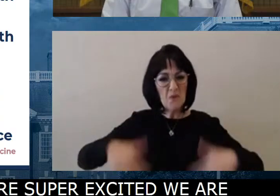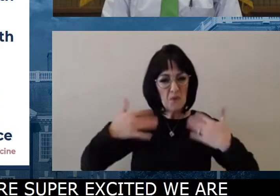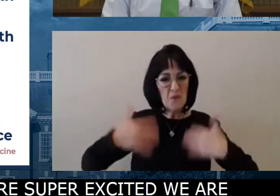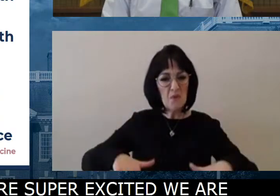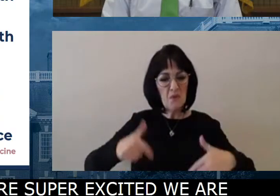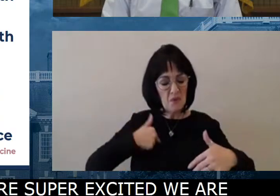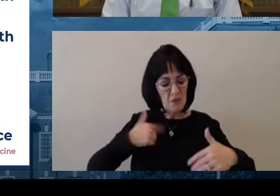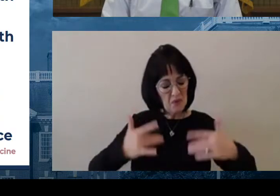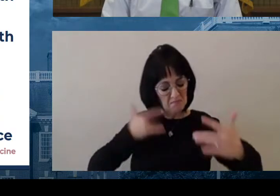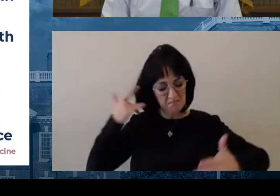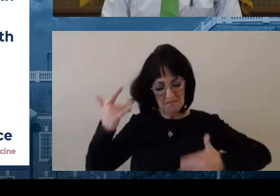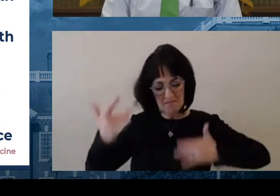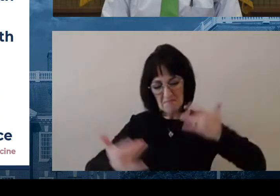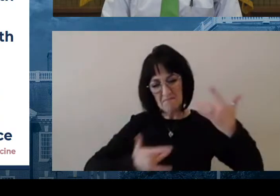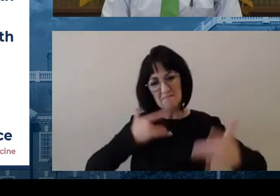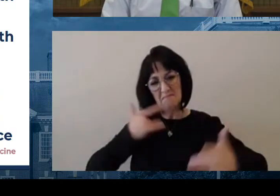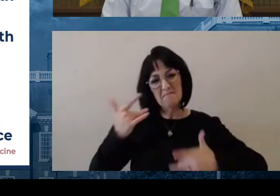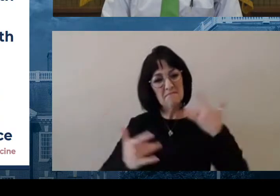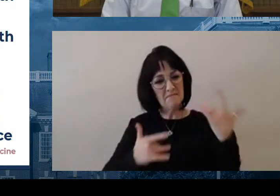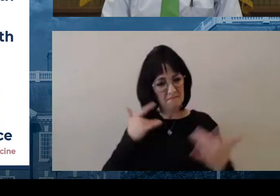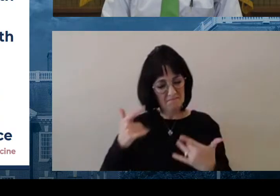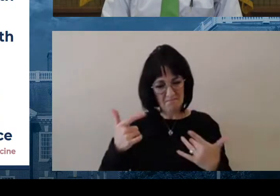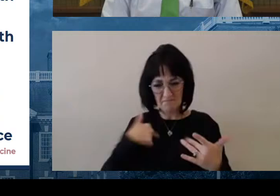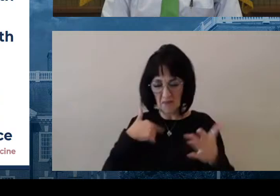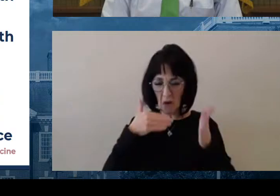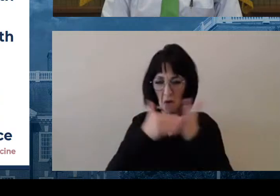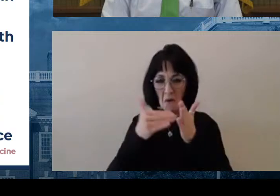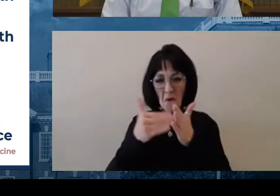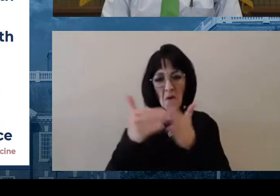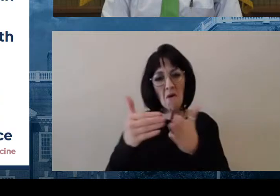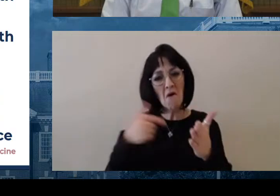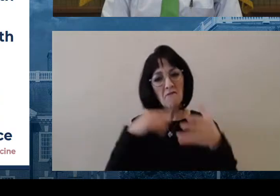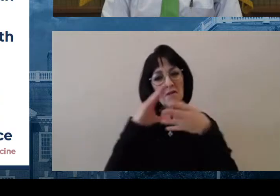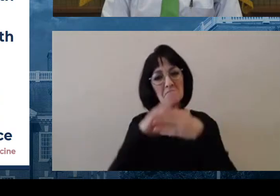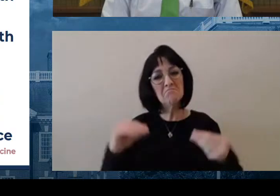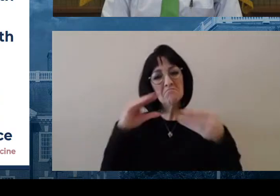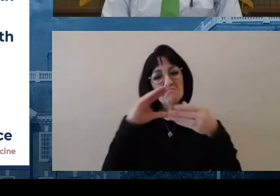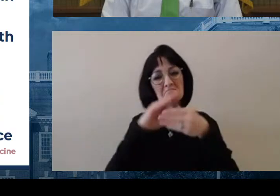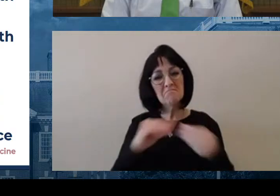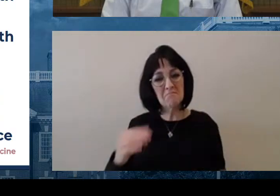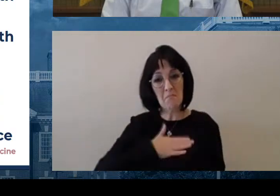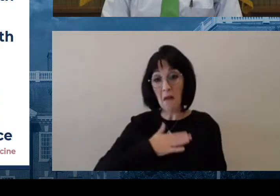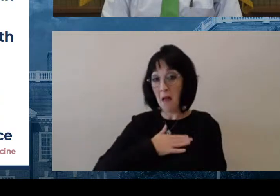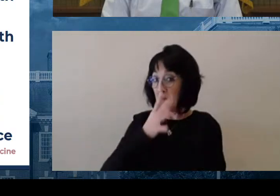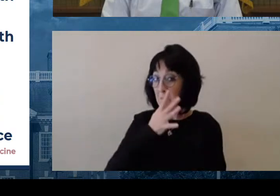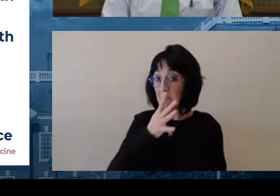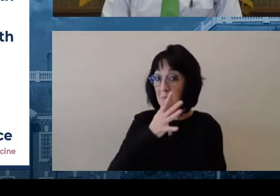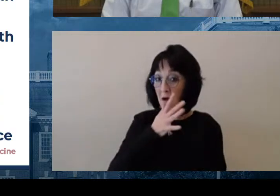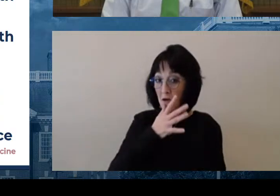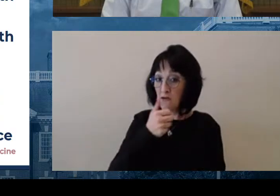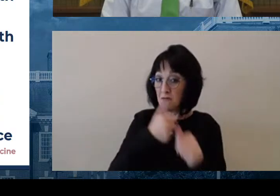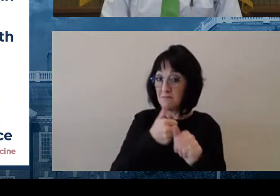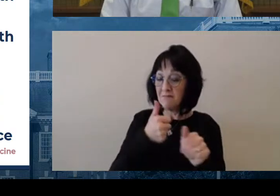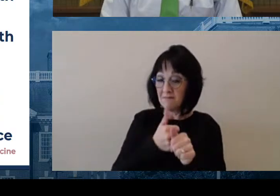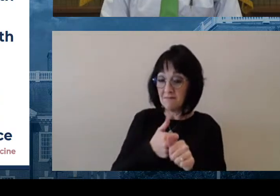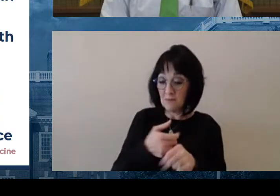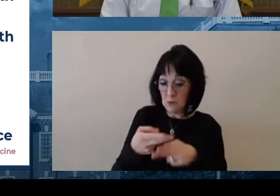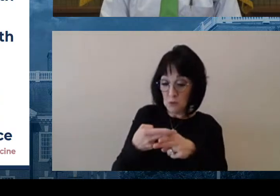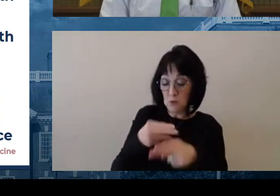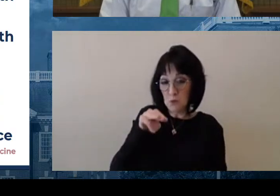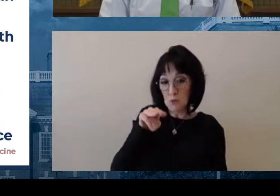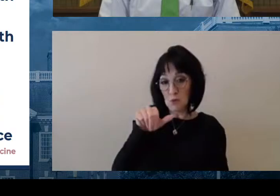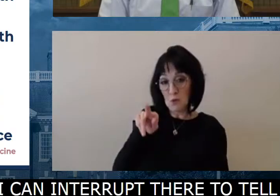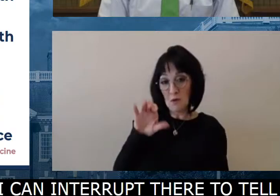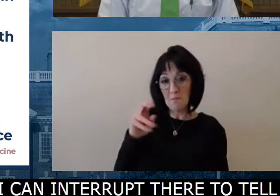talk often about my mother, who's 89. She'll turn 90 years old March the 21st, and I